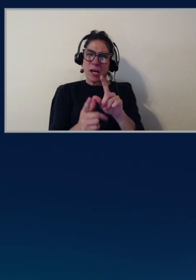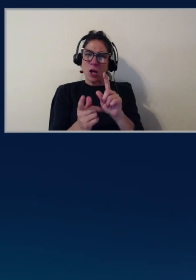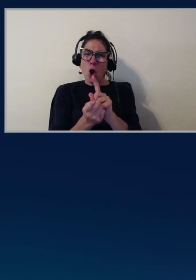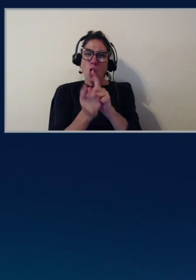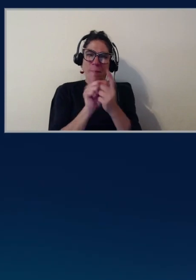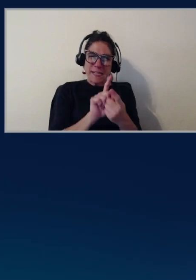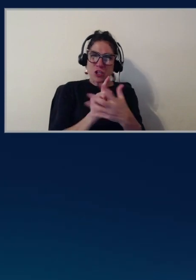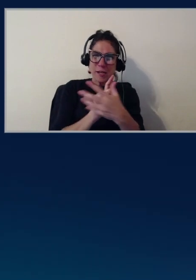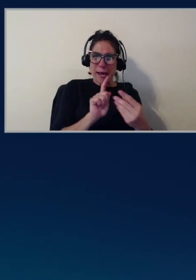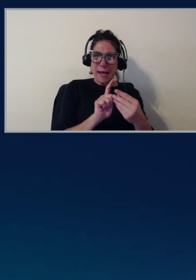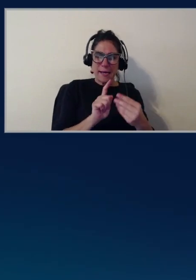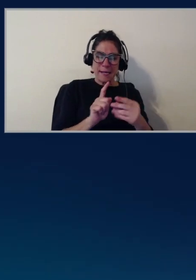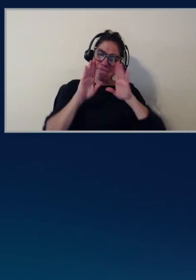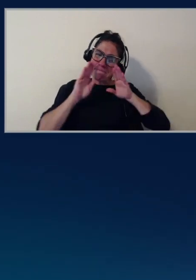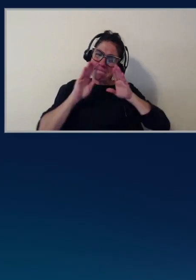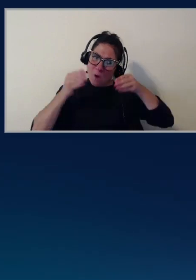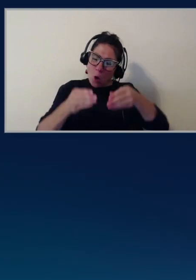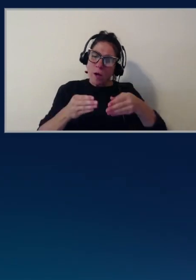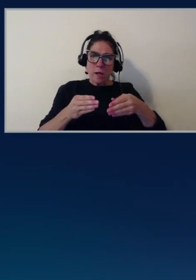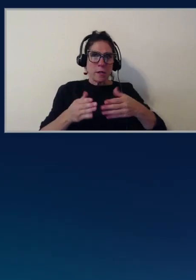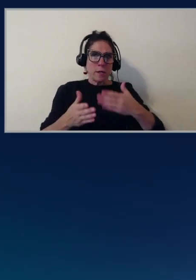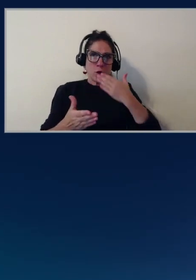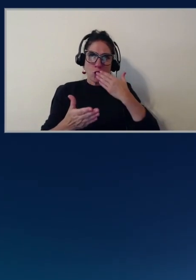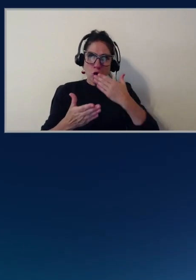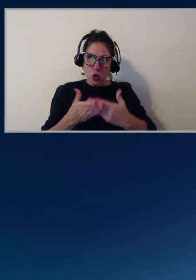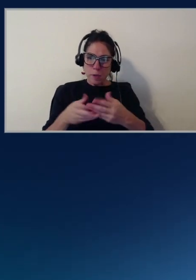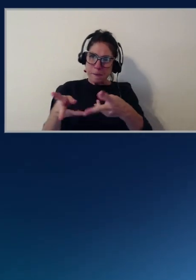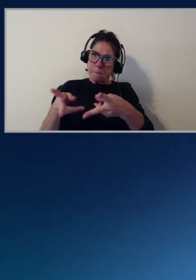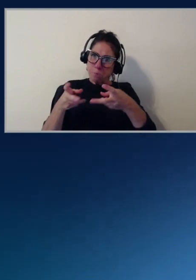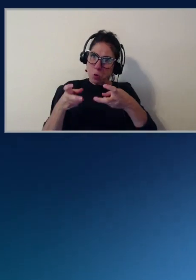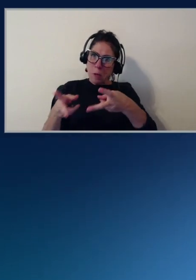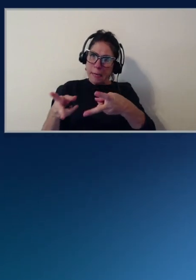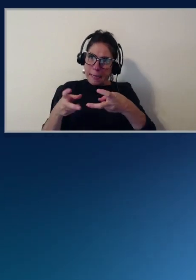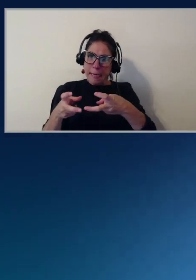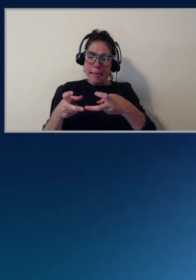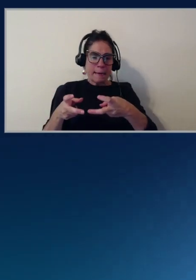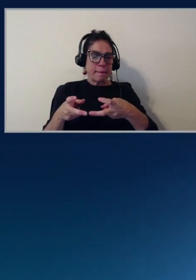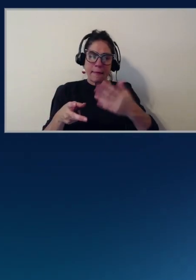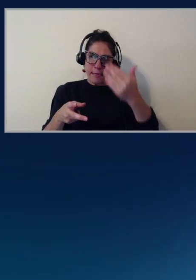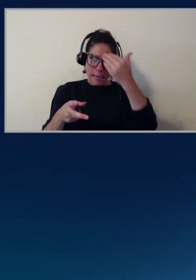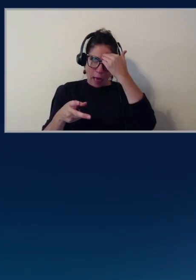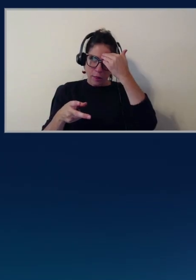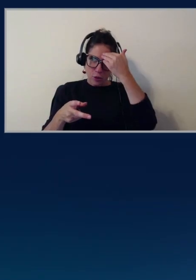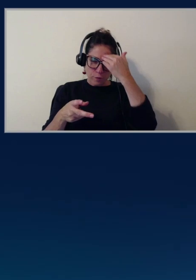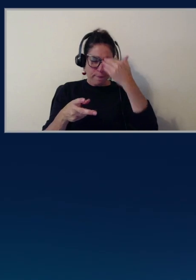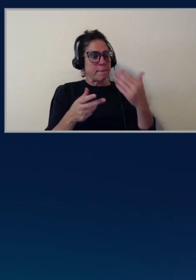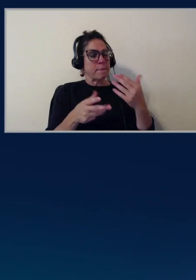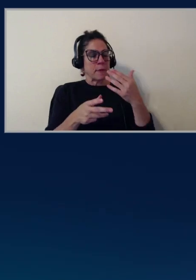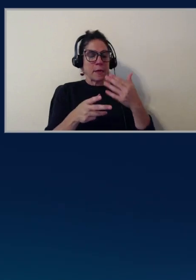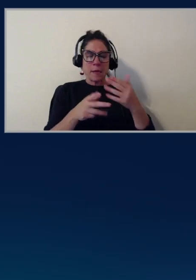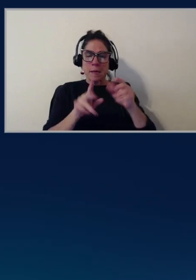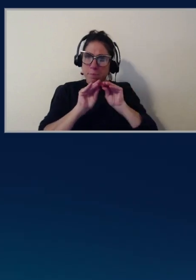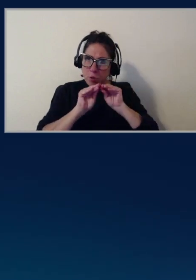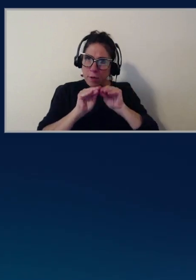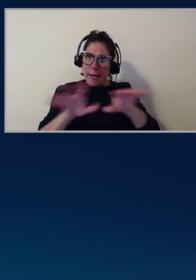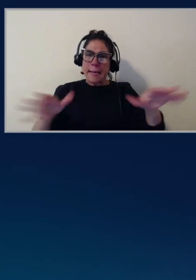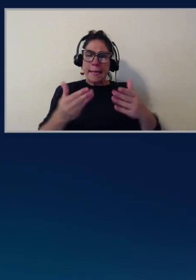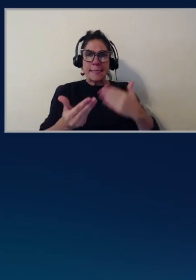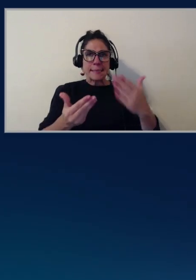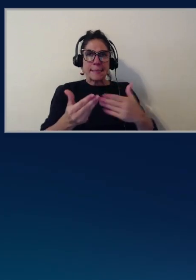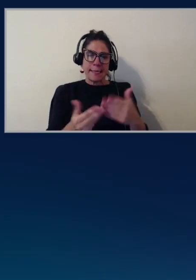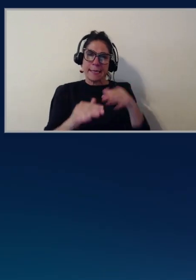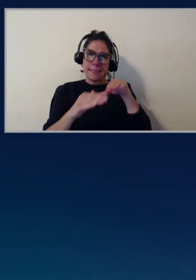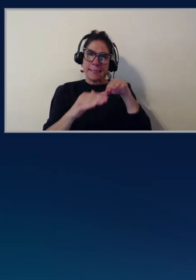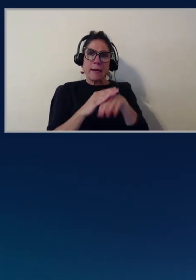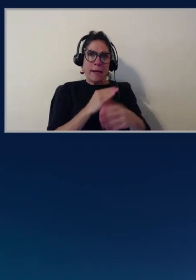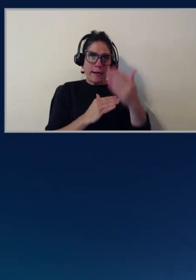concentration where you're taking the goodness and the institutionalized knowledge and you're making it easily accessible. Knowledge is definitely freedom, and the